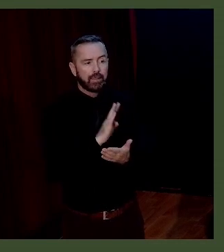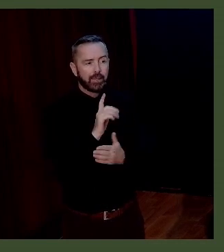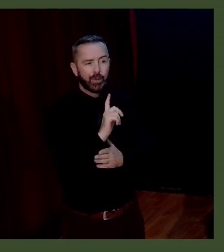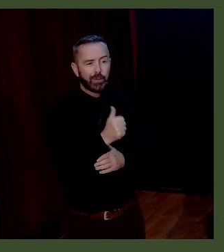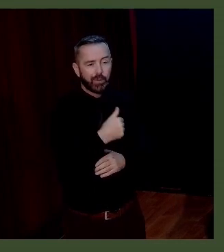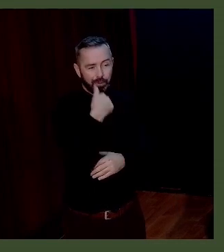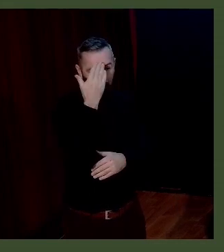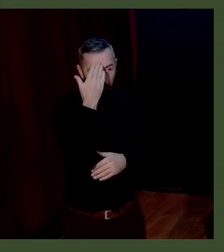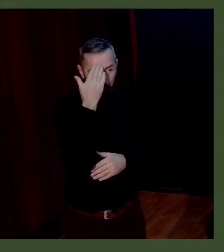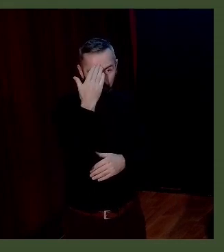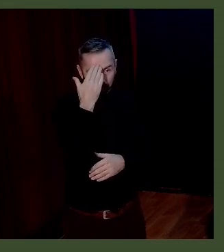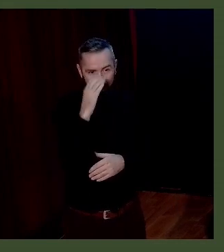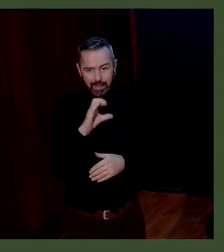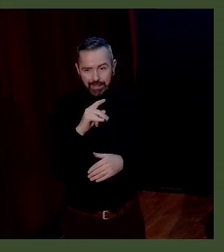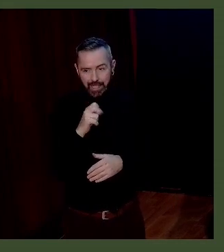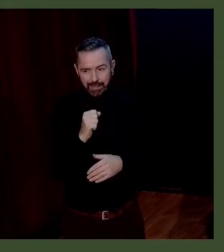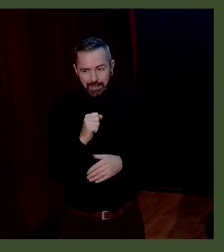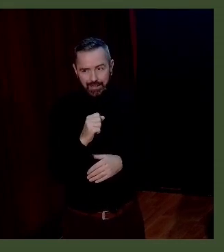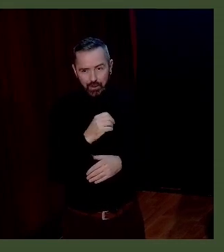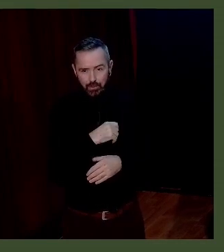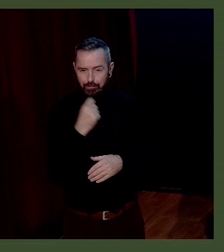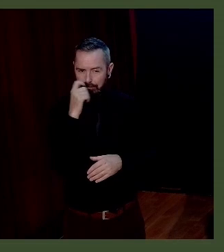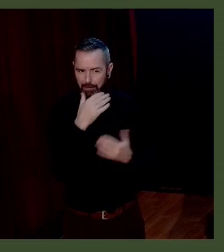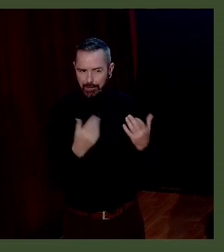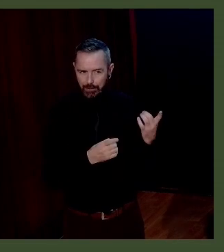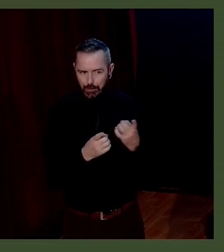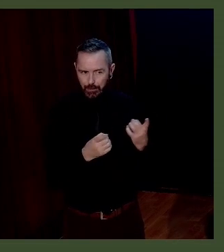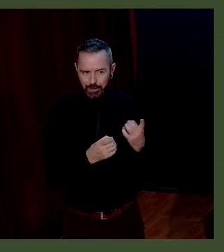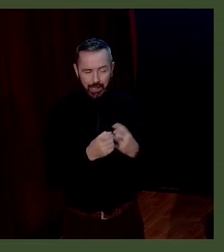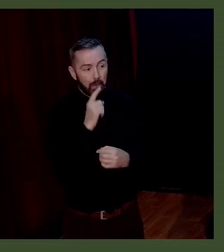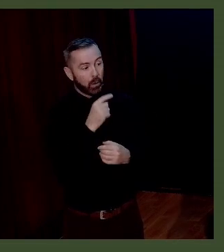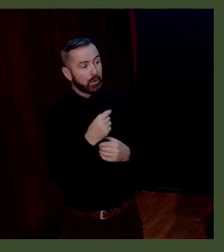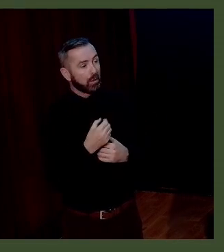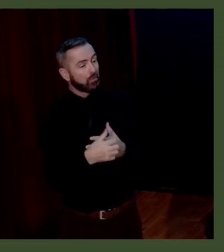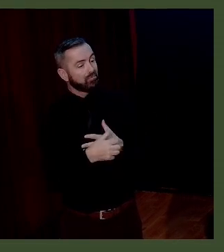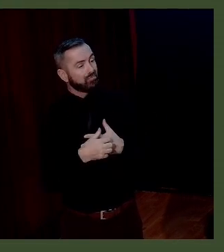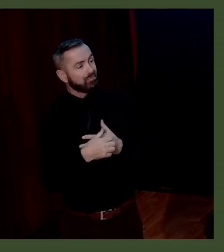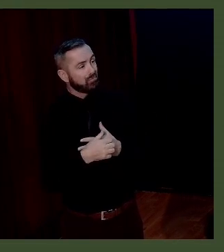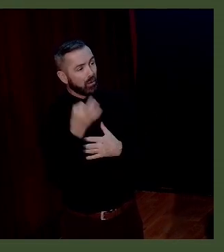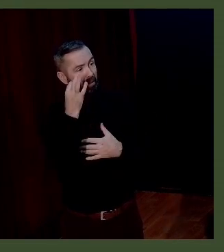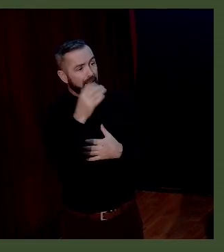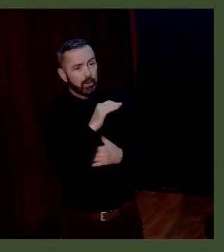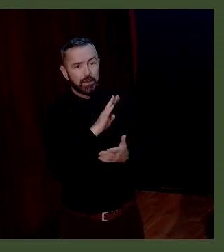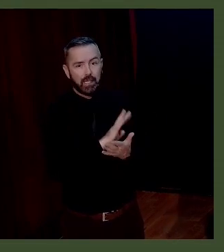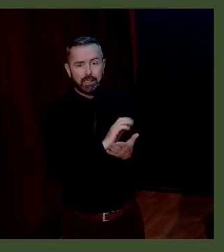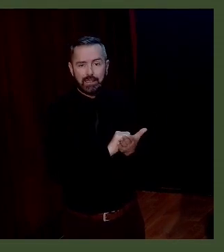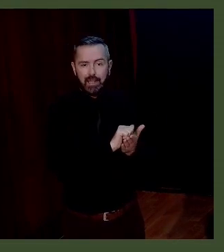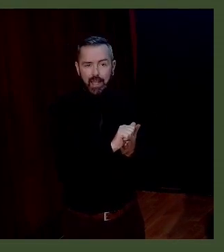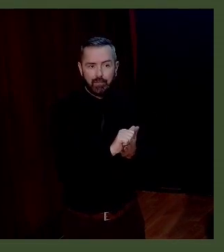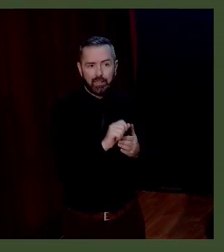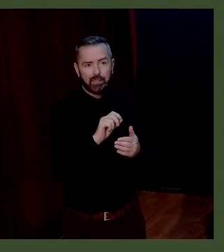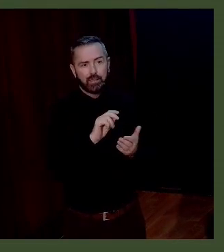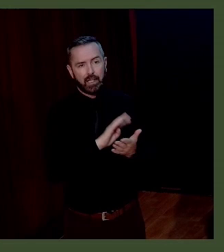know, and the taking of a census was probably a little bit too exciting. But there are good estimates from the 1911 census, from the 1913